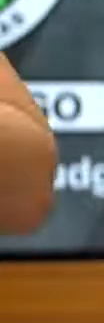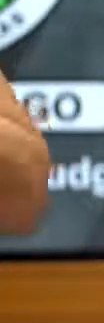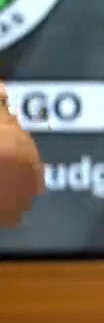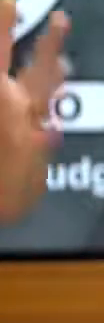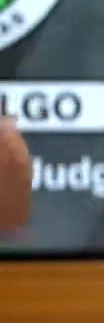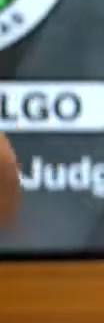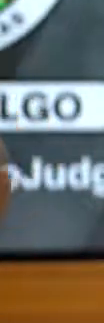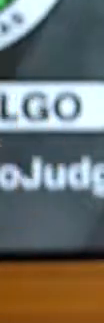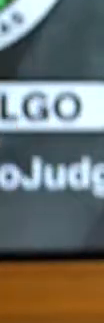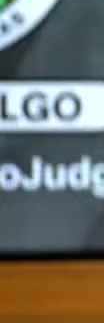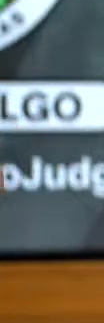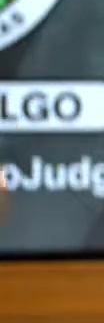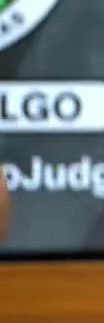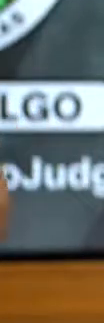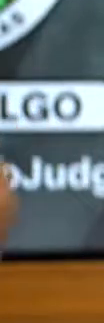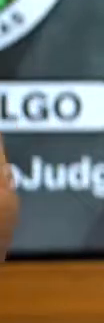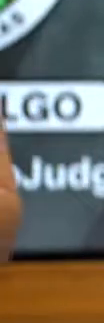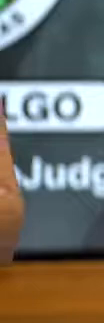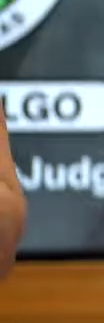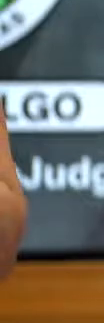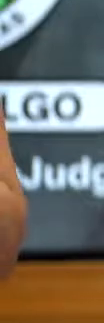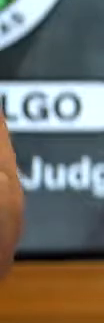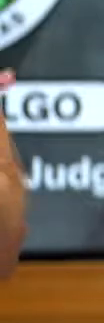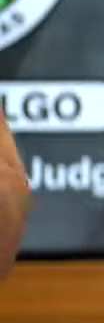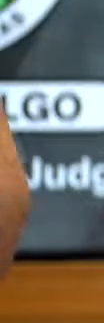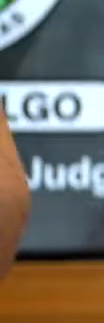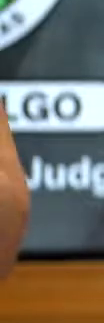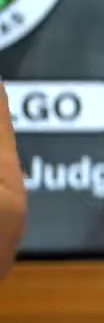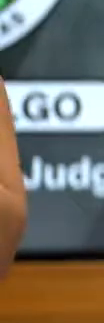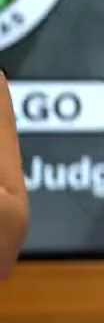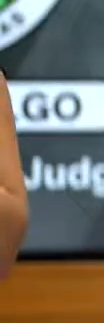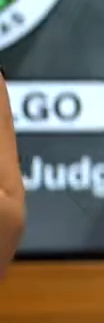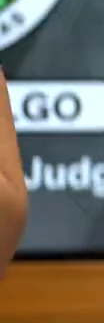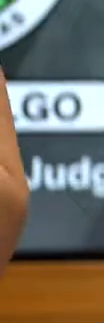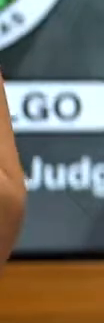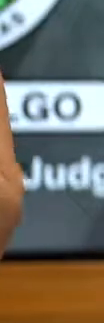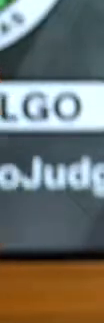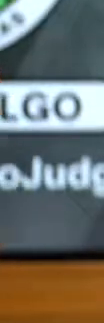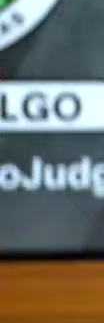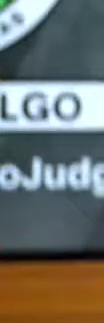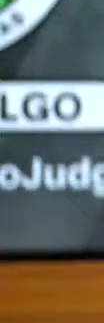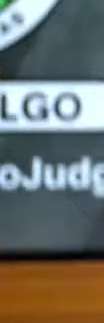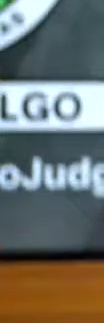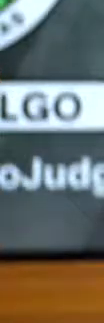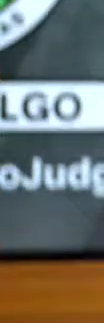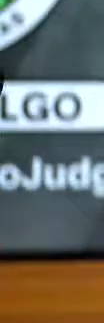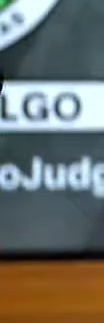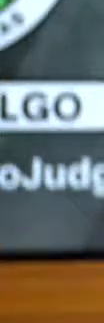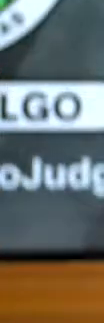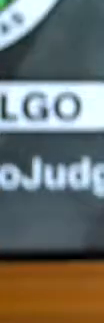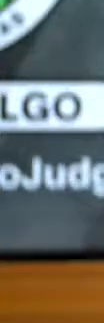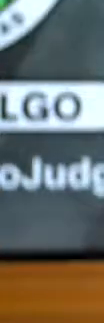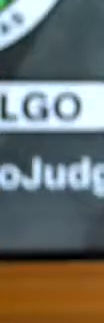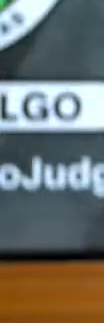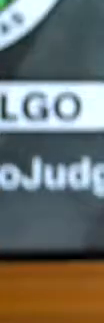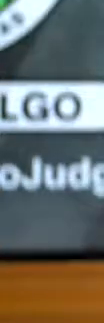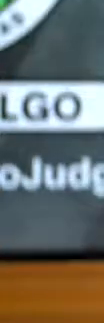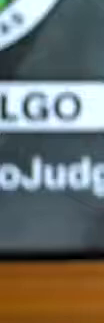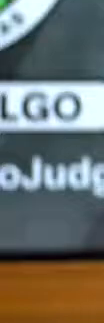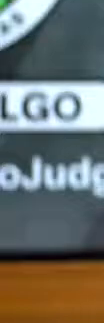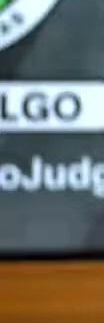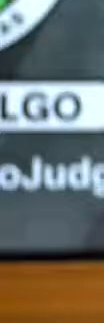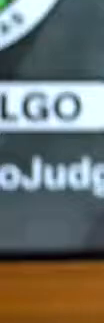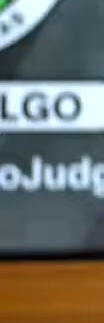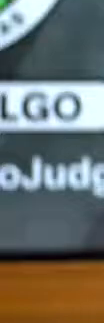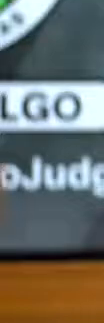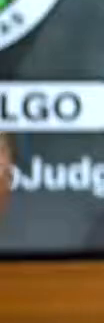led us to make this decision is because the case counts have become quite erratic. Initially, there were so many people that needed a